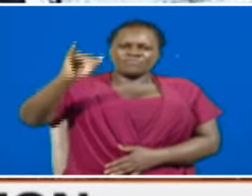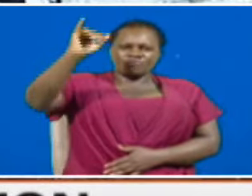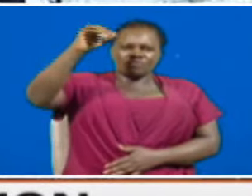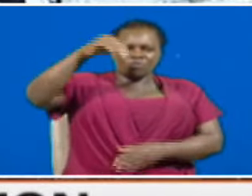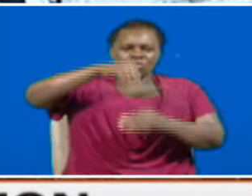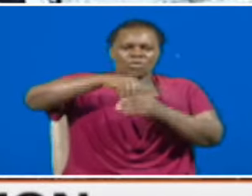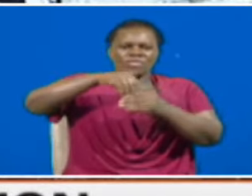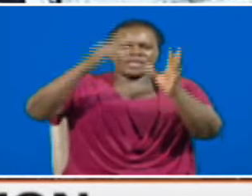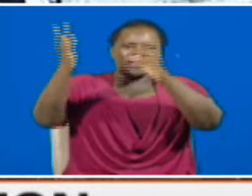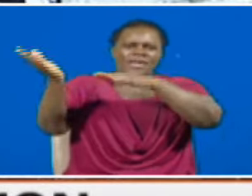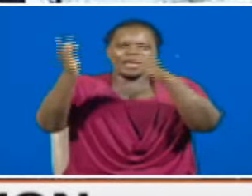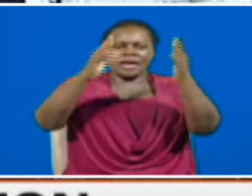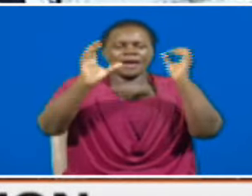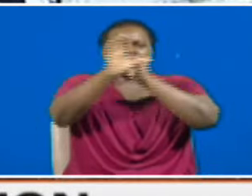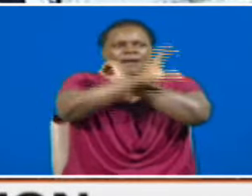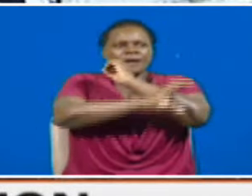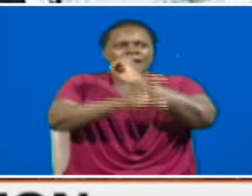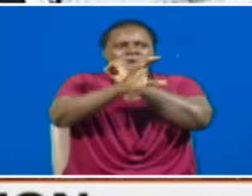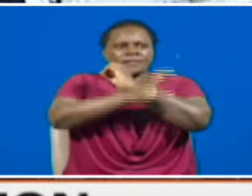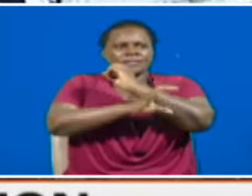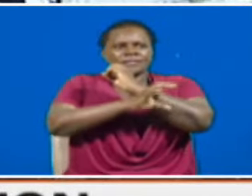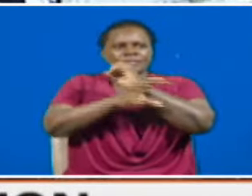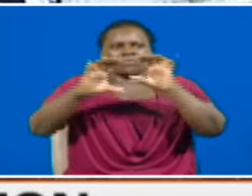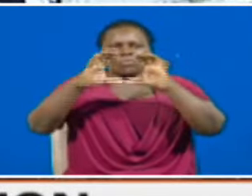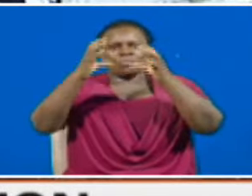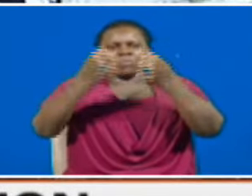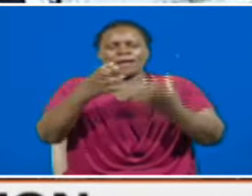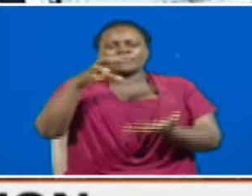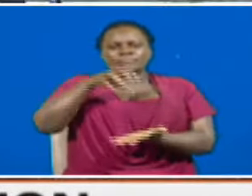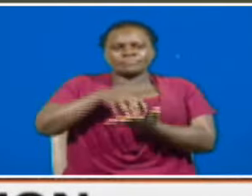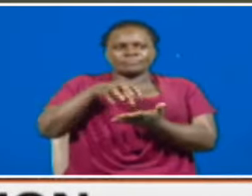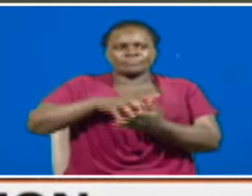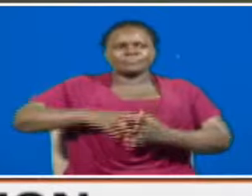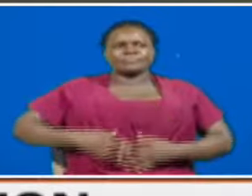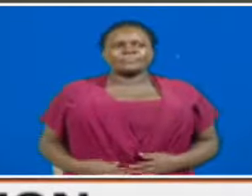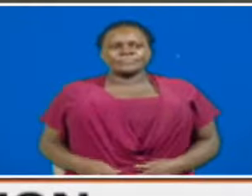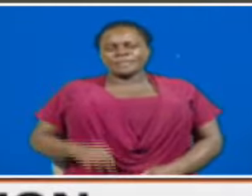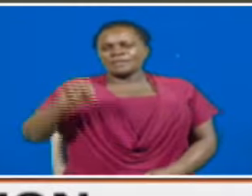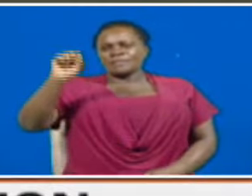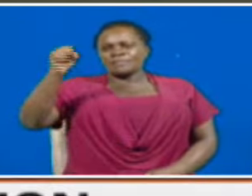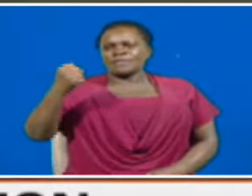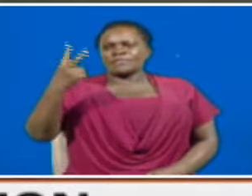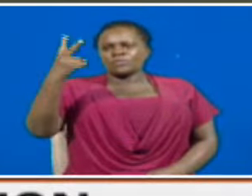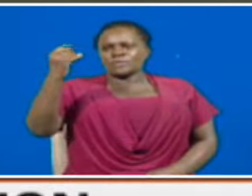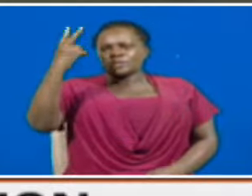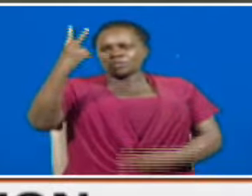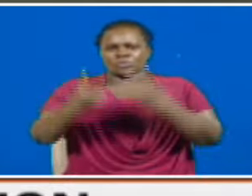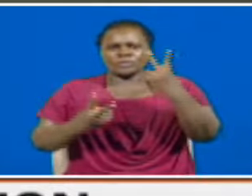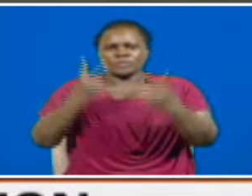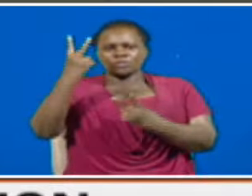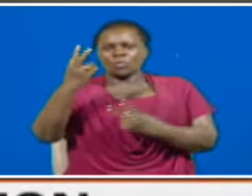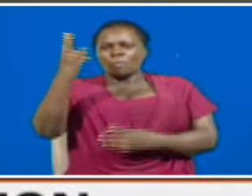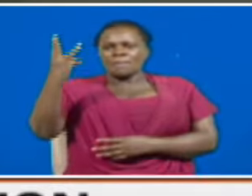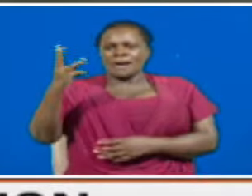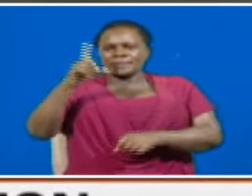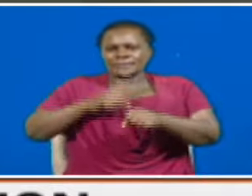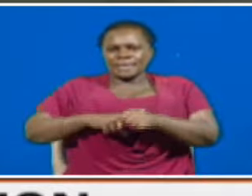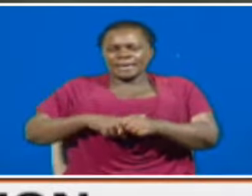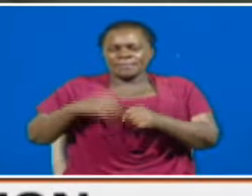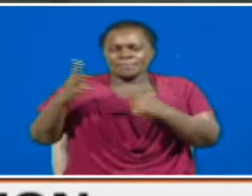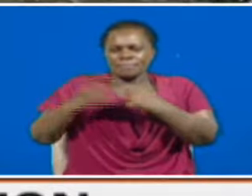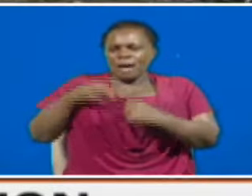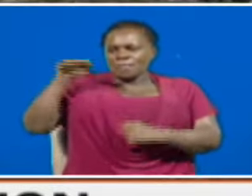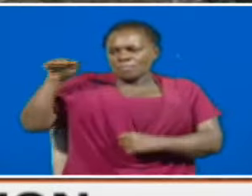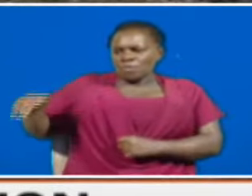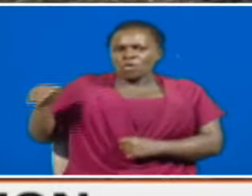that has thrust the country into the global spotlight. March 5th, 2024, at about 9:34 a.m.,